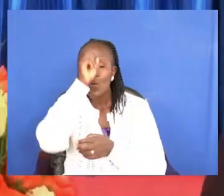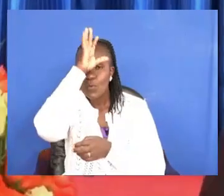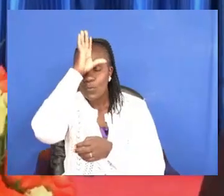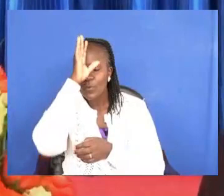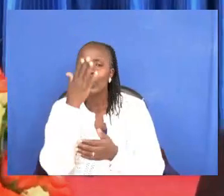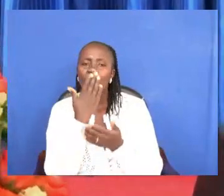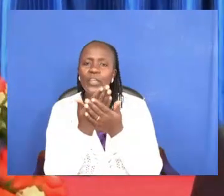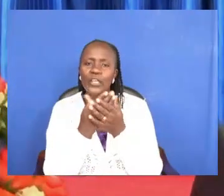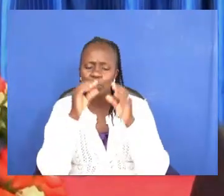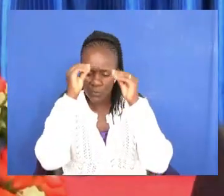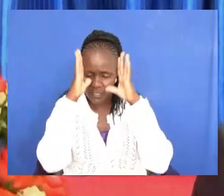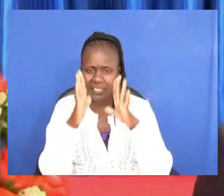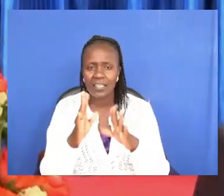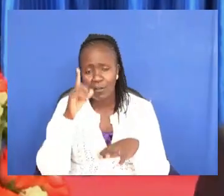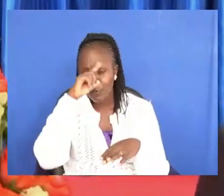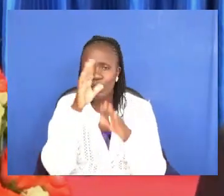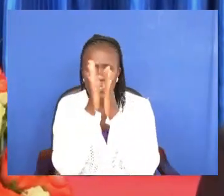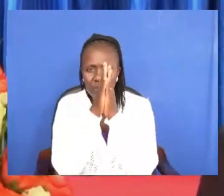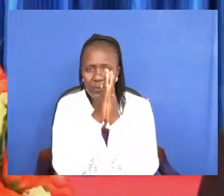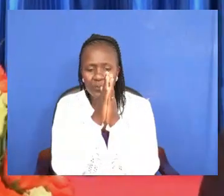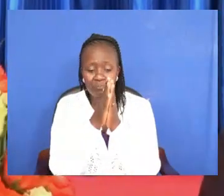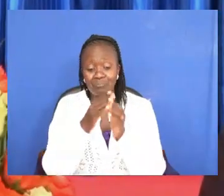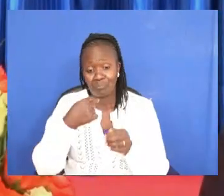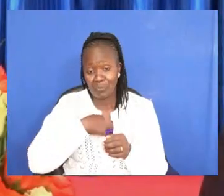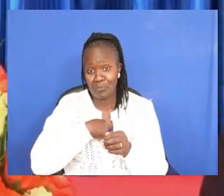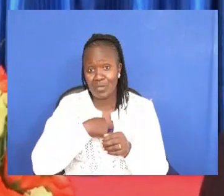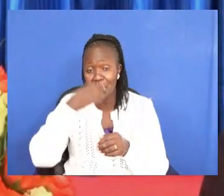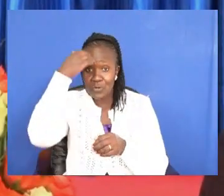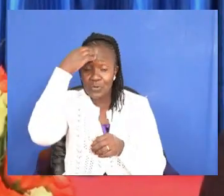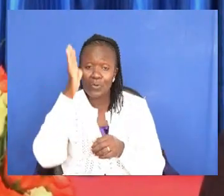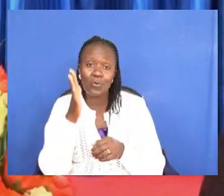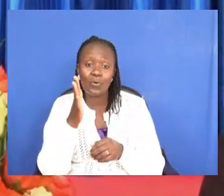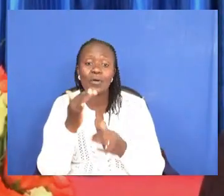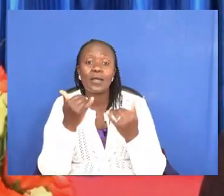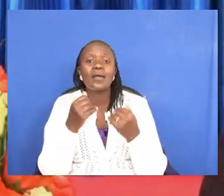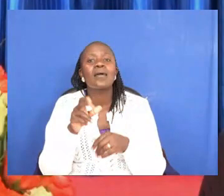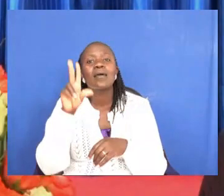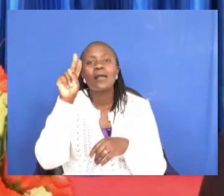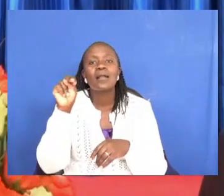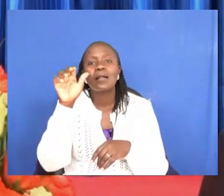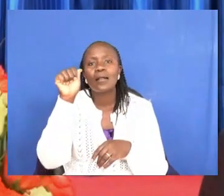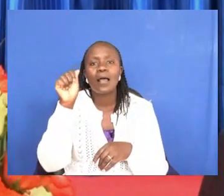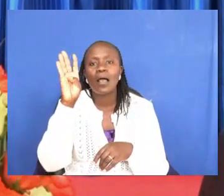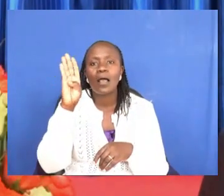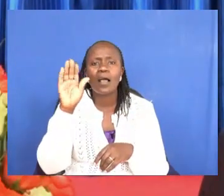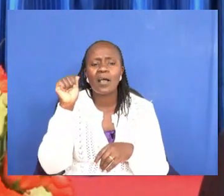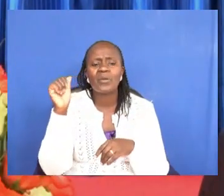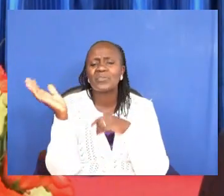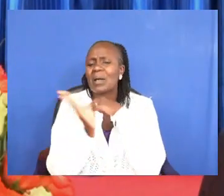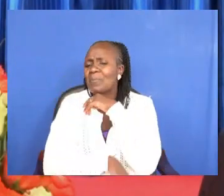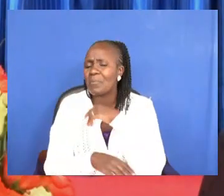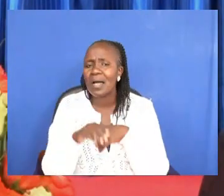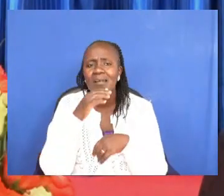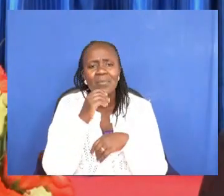Wow, thank you, Teacher Nelly, for that story. I personally did not know that Nabal was an arrogant man. Do you know what